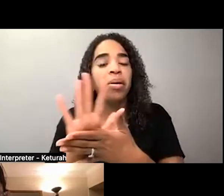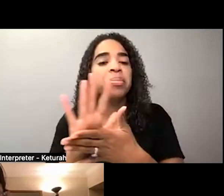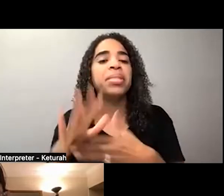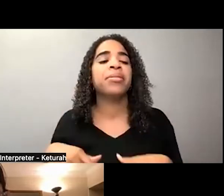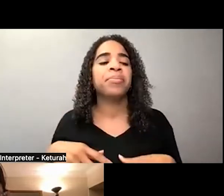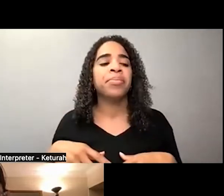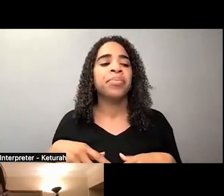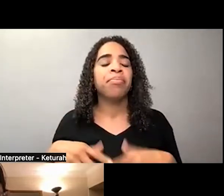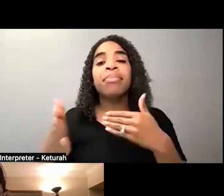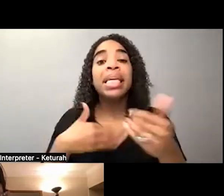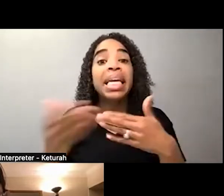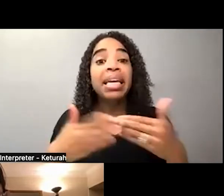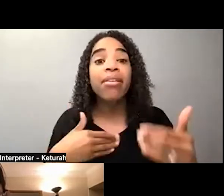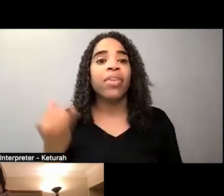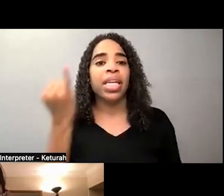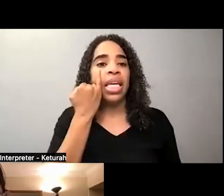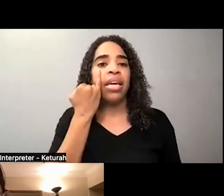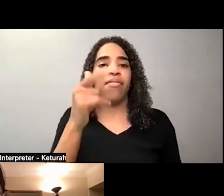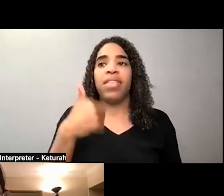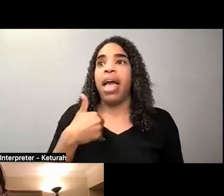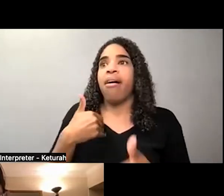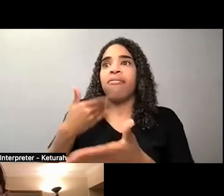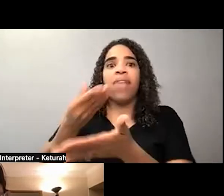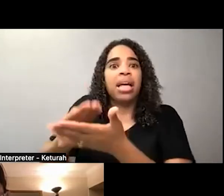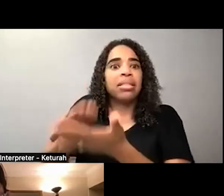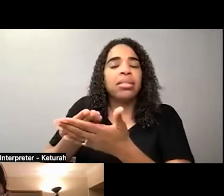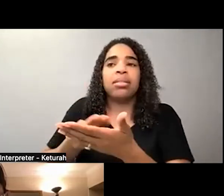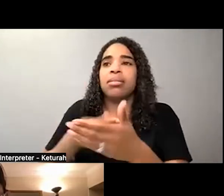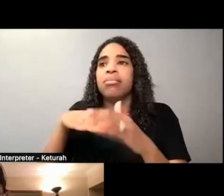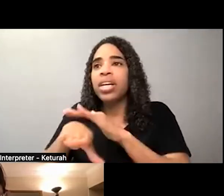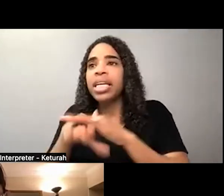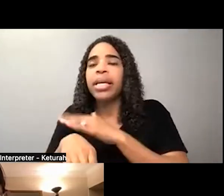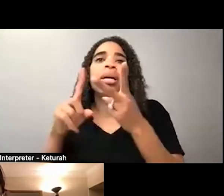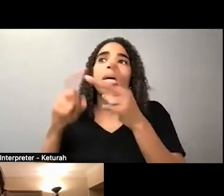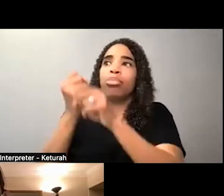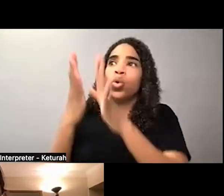even if they have closer access to funding or financing or producer support,